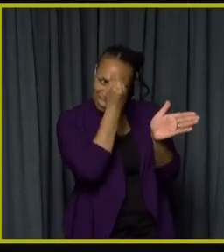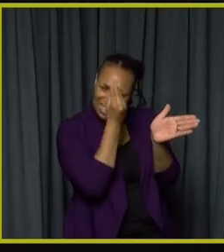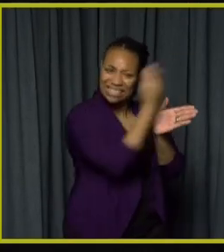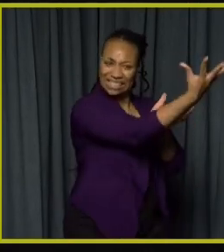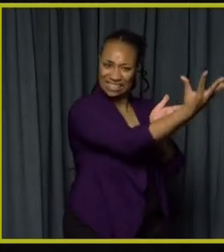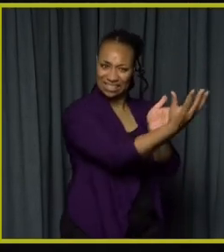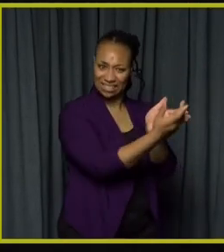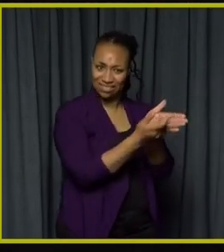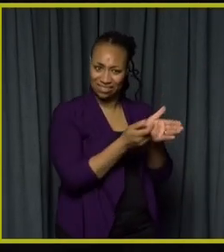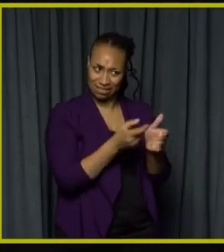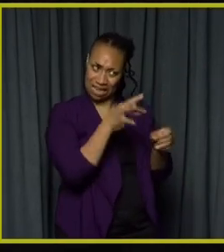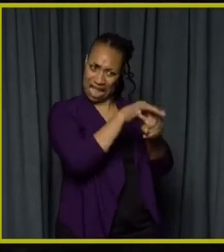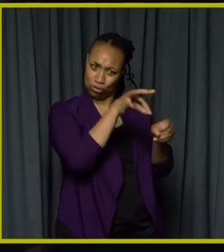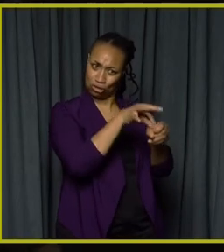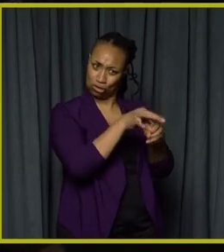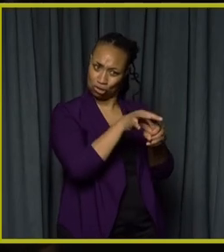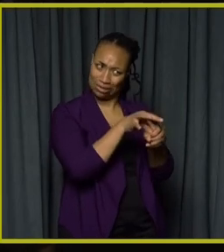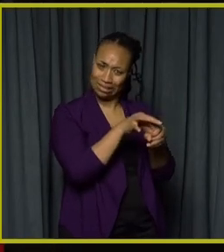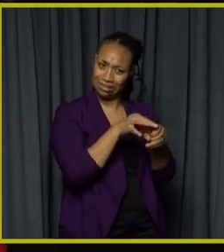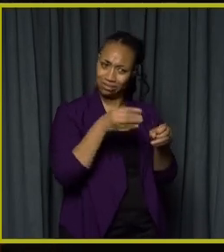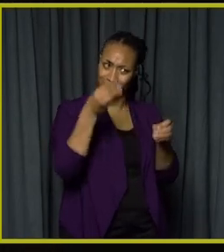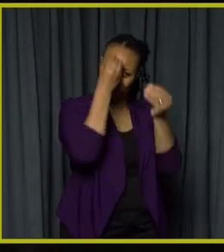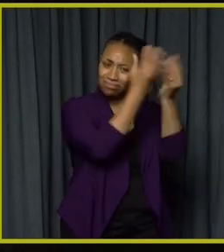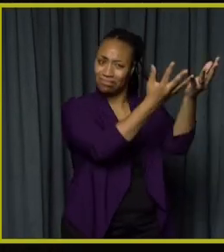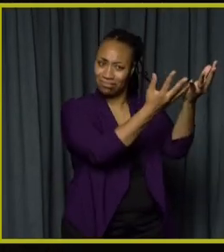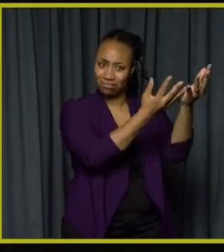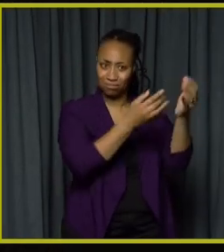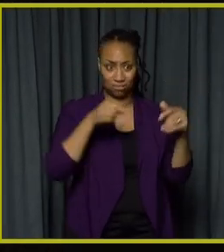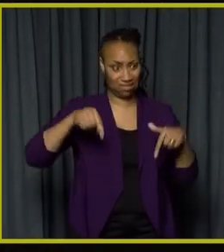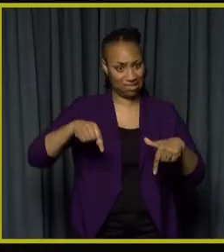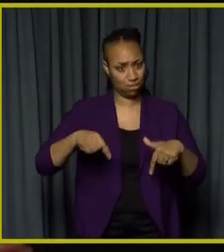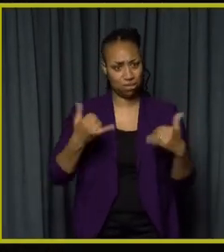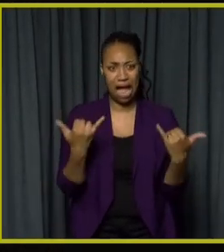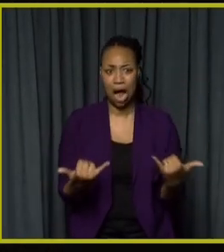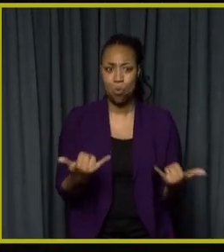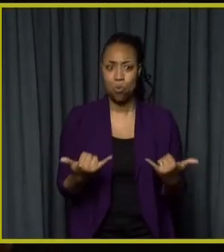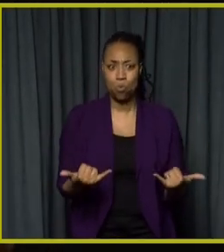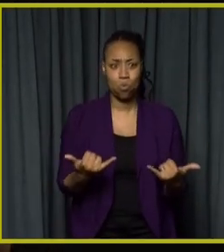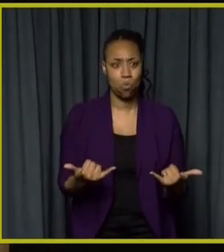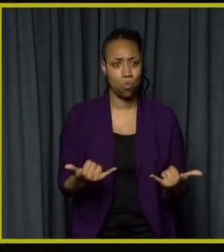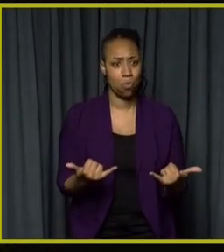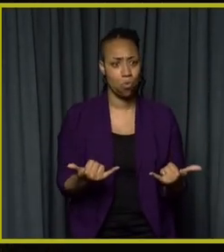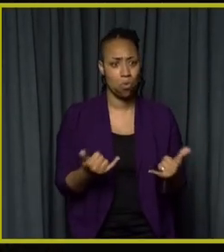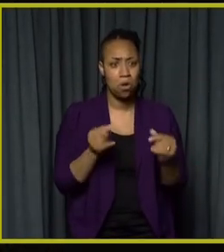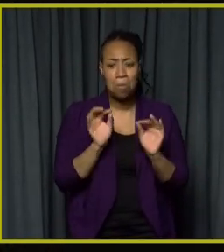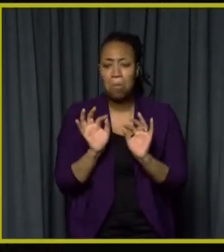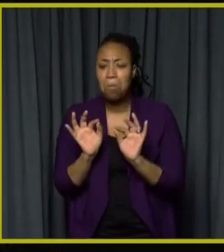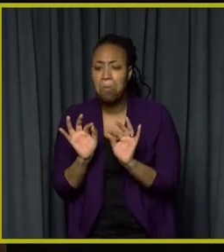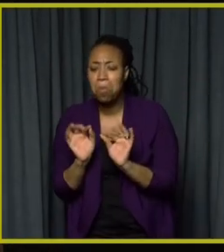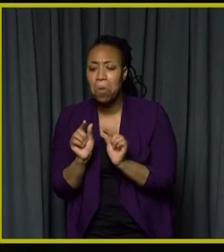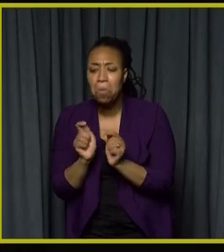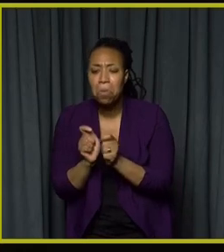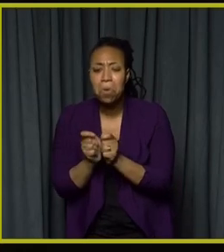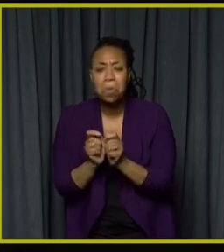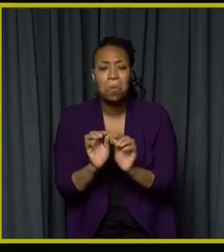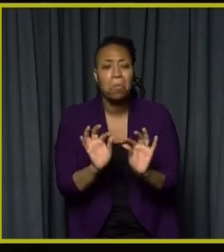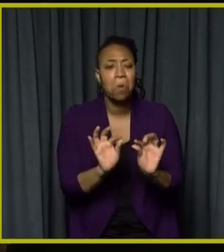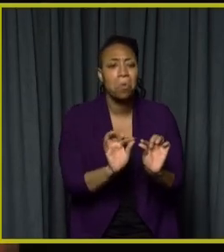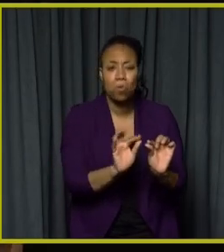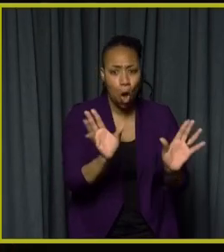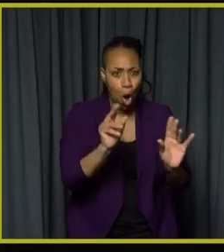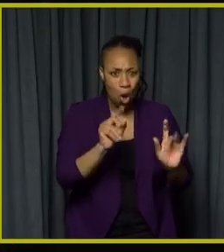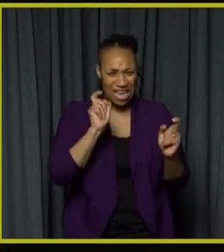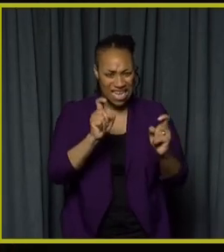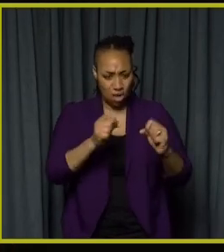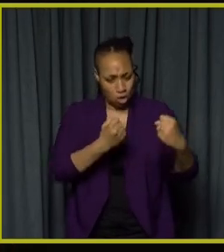today. This is not a time to tinker around the edges with small reforms. We need bold